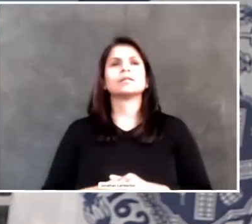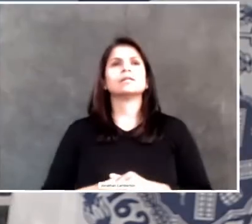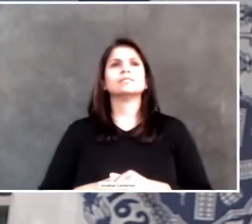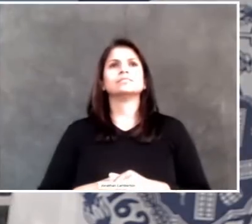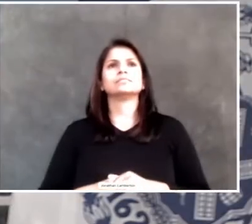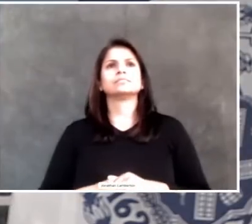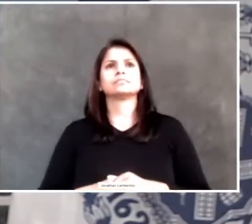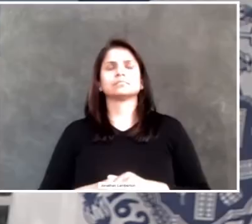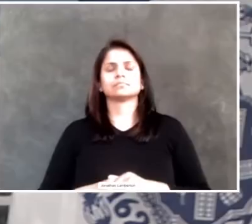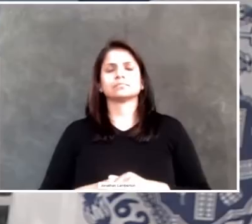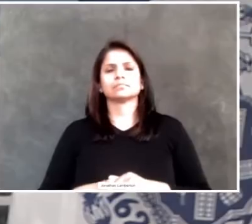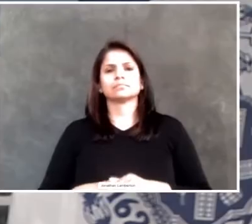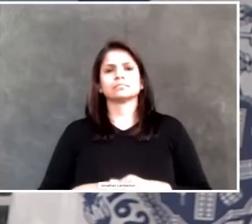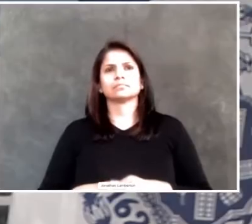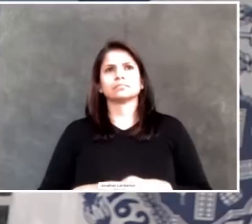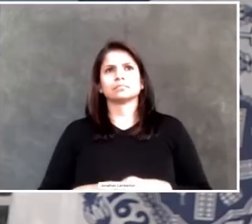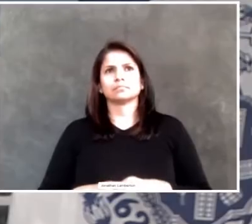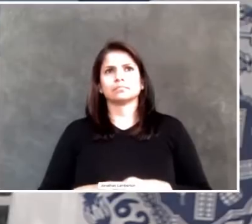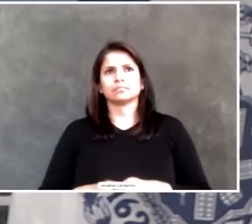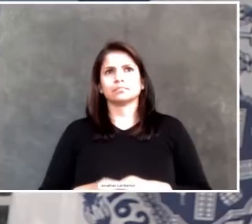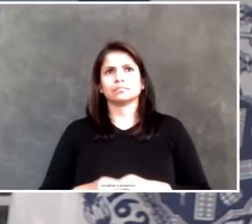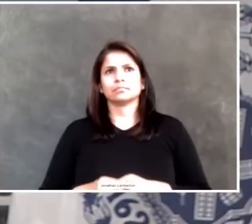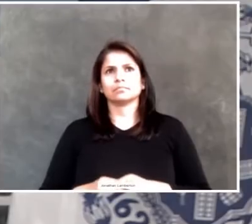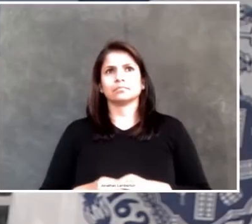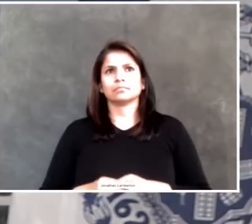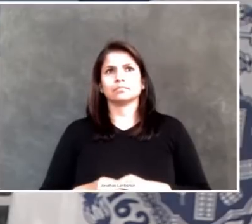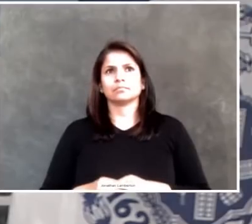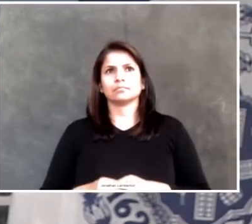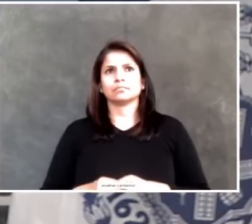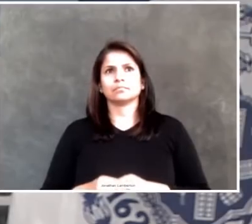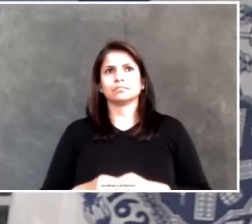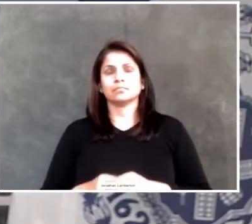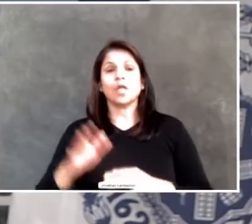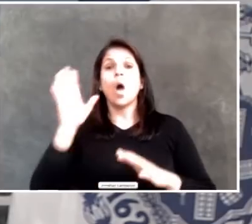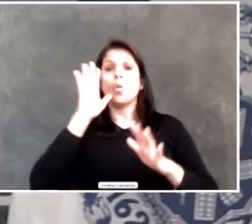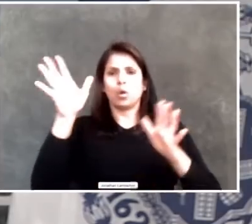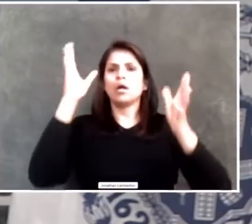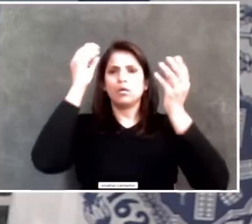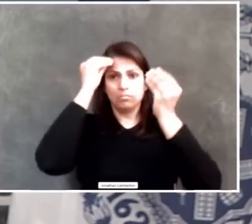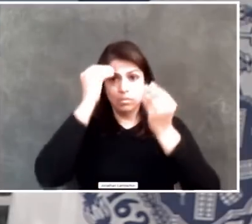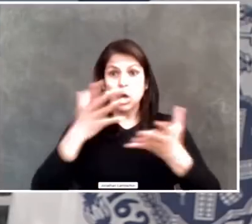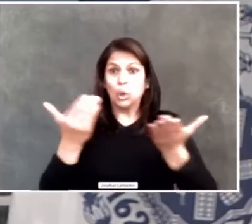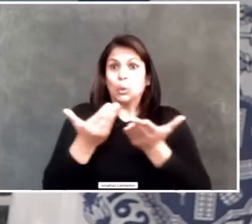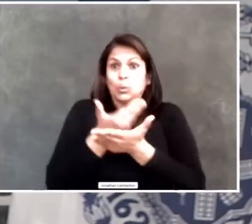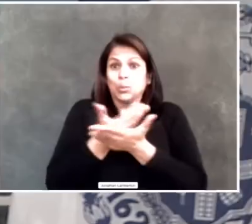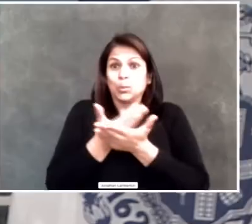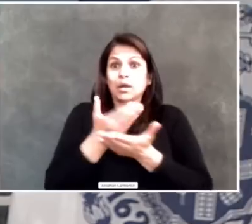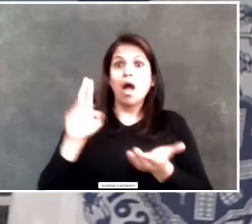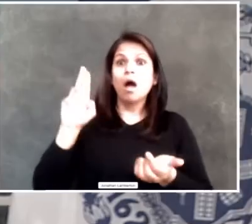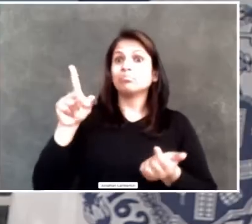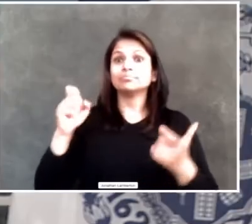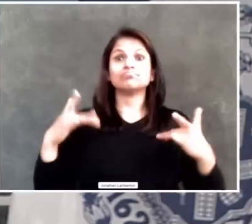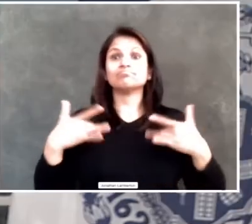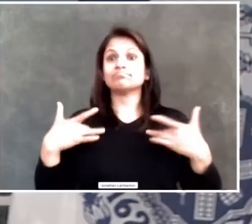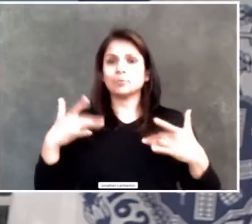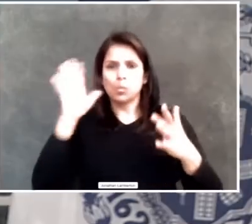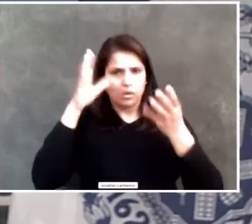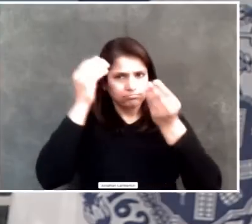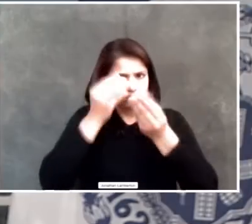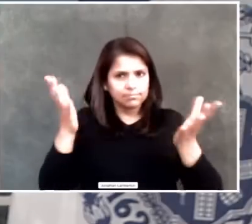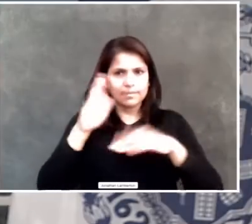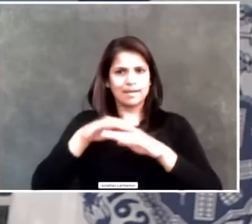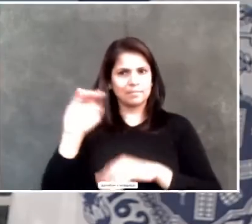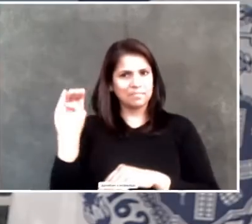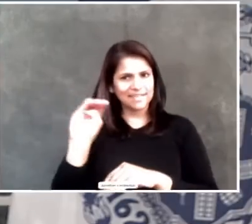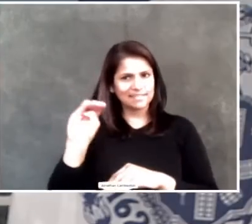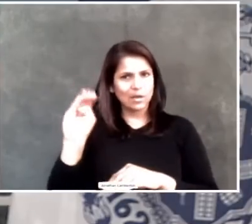Okay, the new data, my colleagues can talk in detail, but it'll just be available on the DOH website